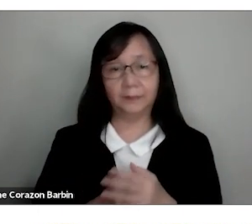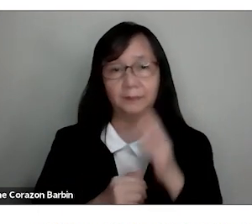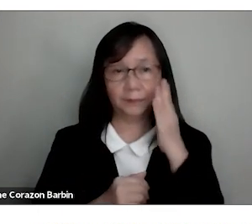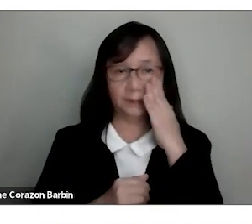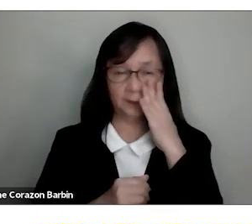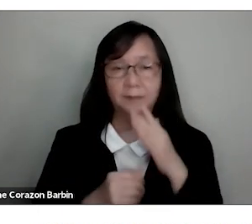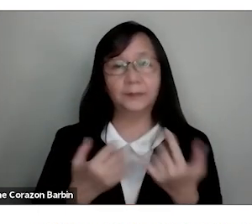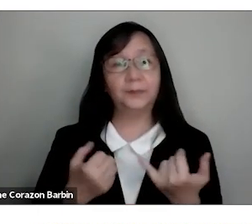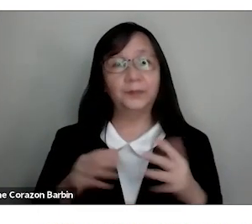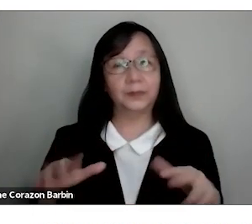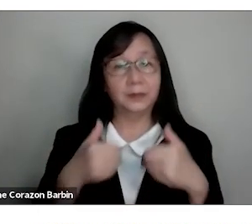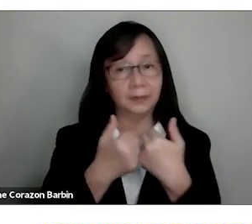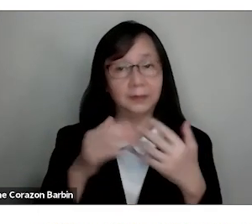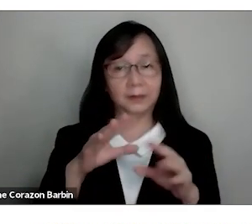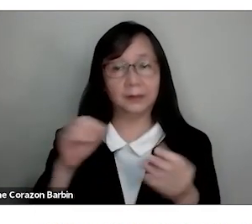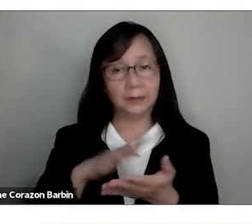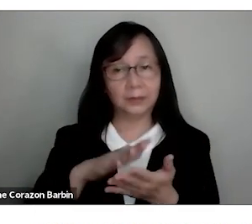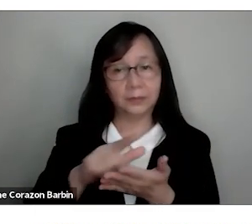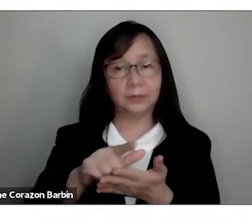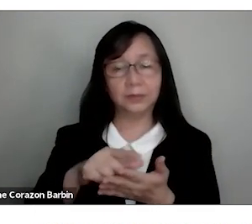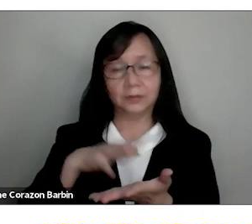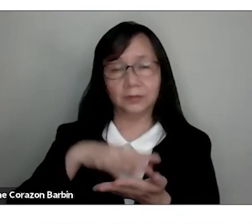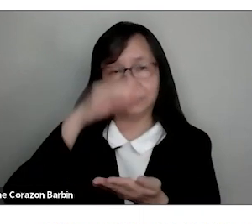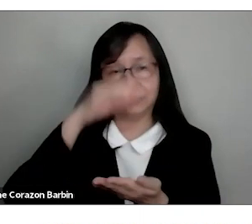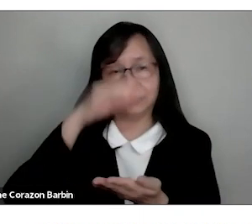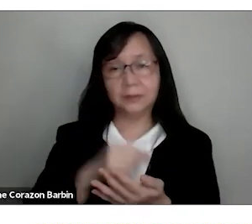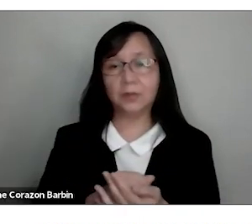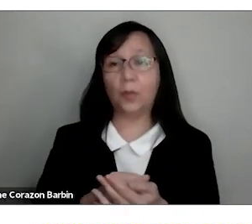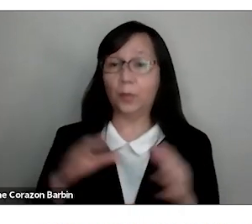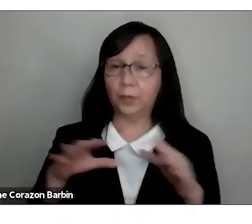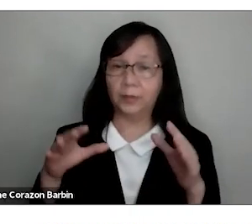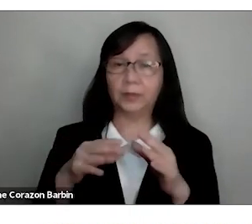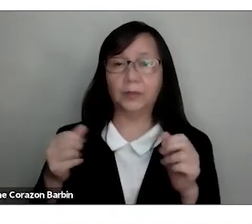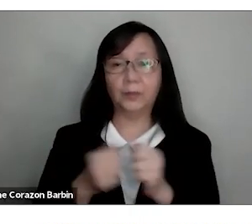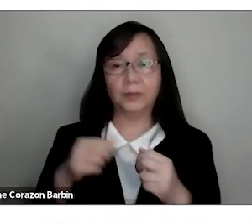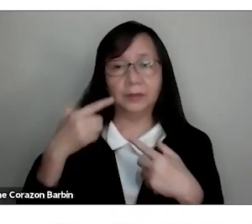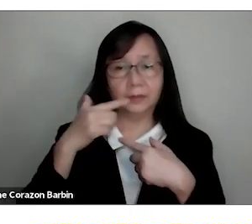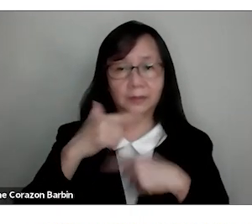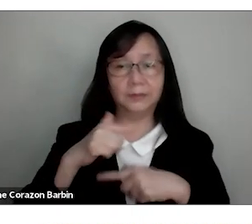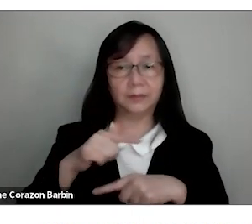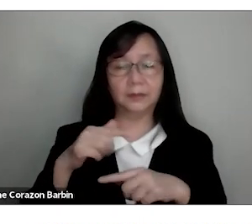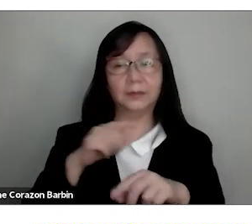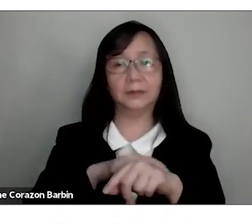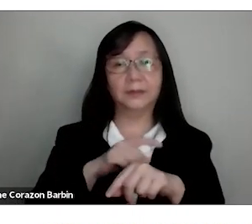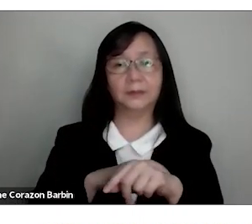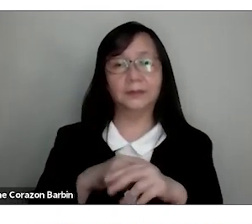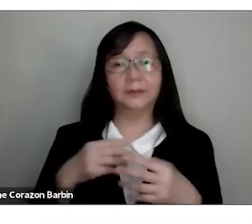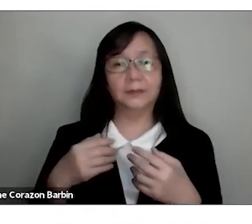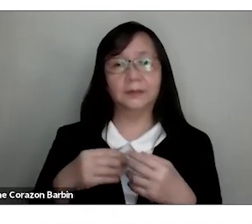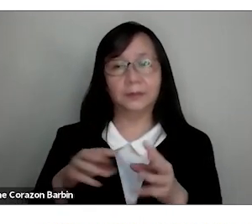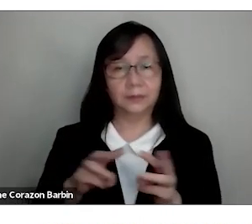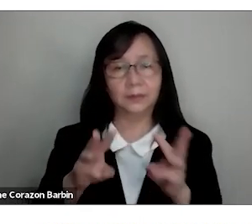So on challenges and lessons learned. So working with a tight timeline, so the strategy of reaching